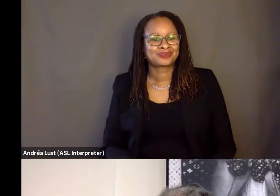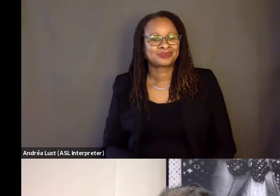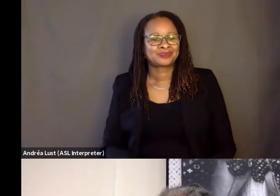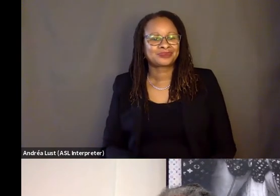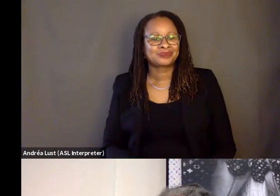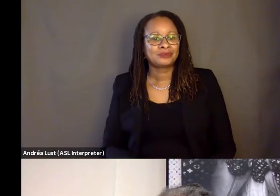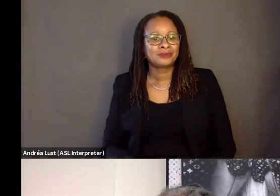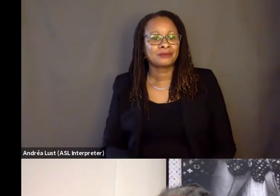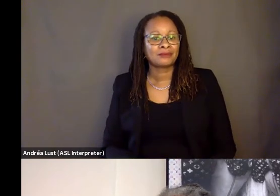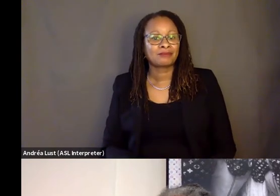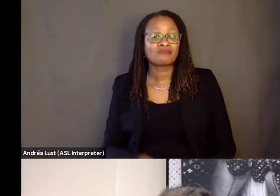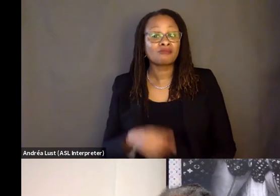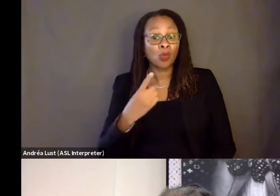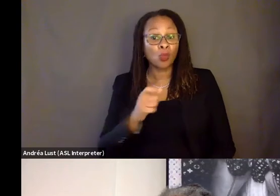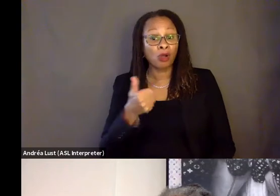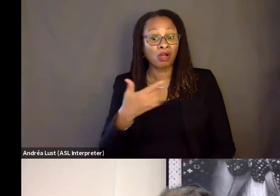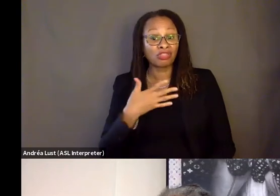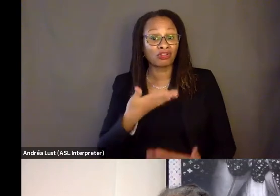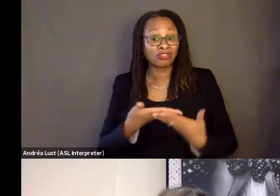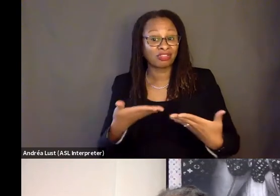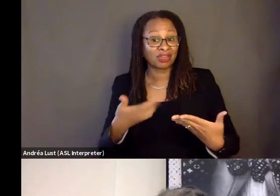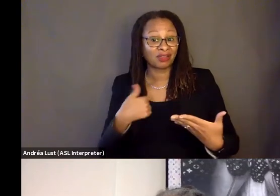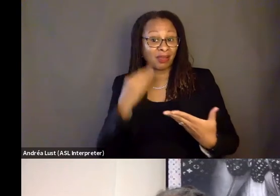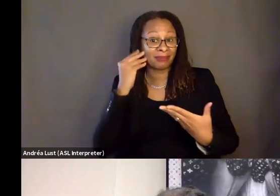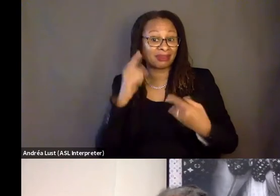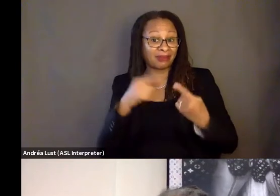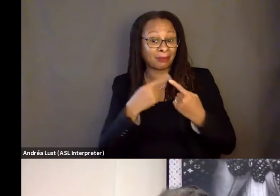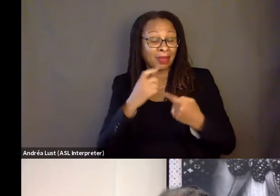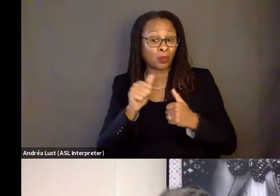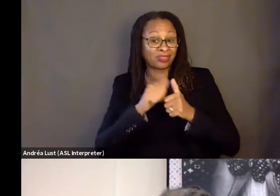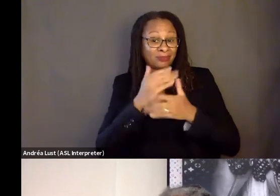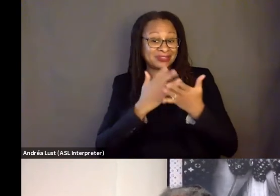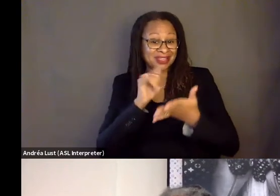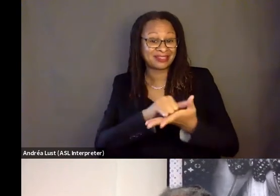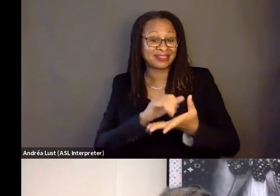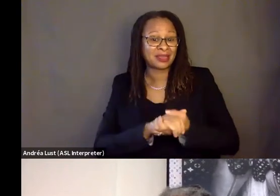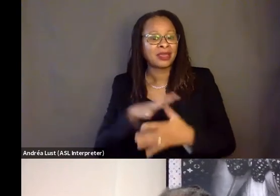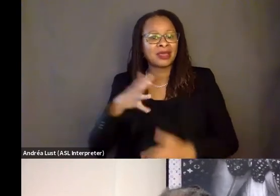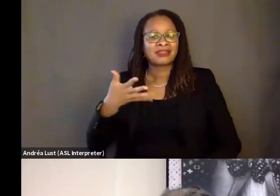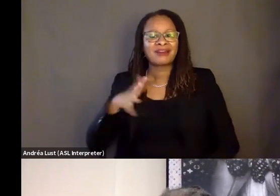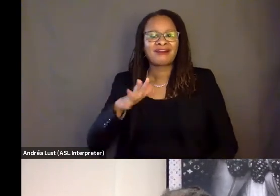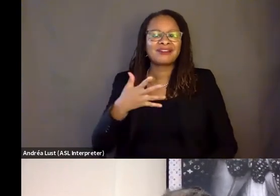One of the other things that I'm always thinking about with pieces like this that kind of